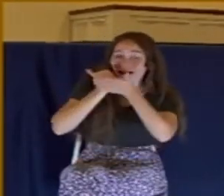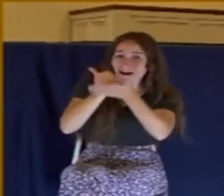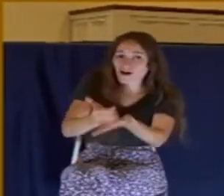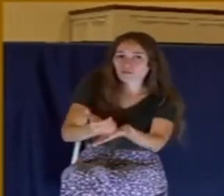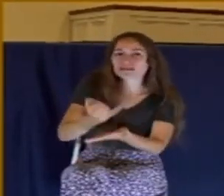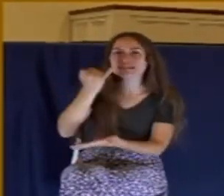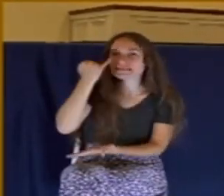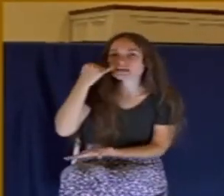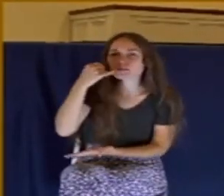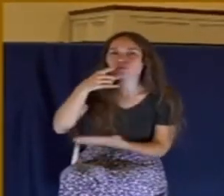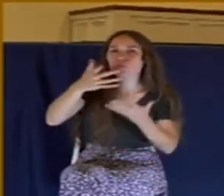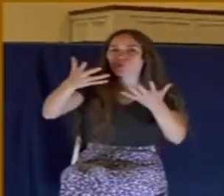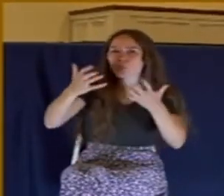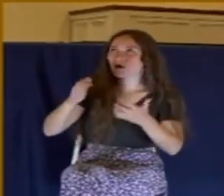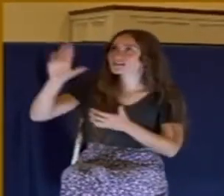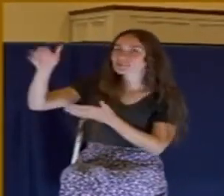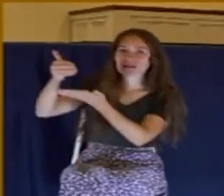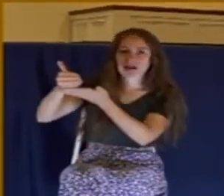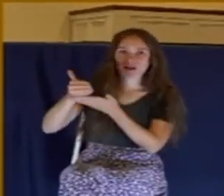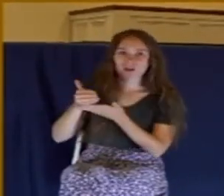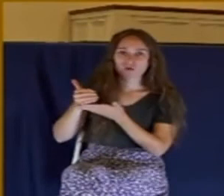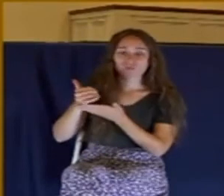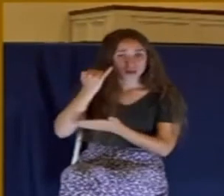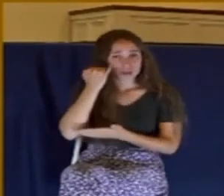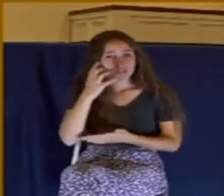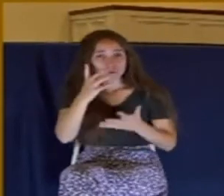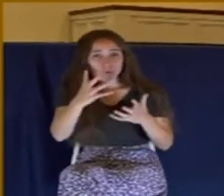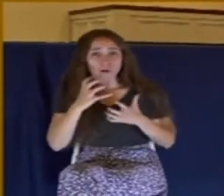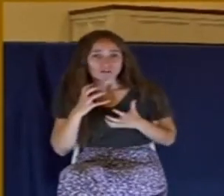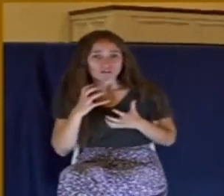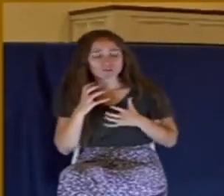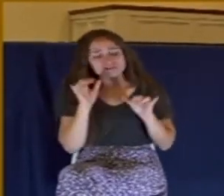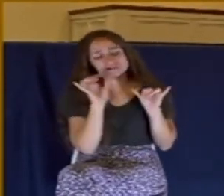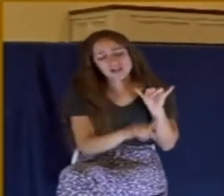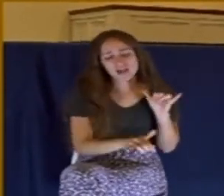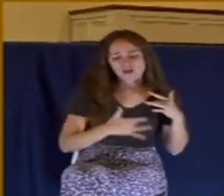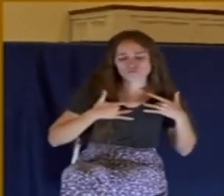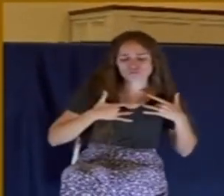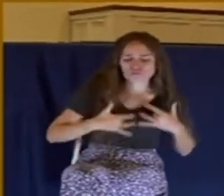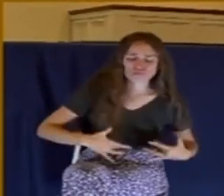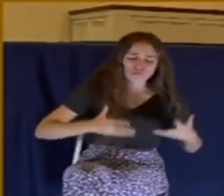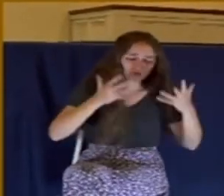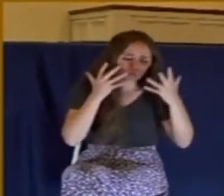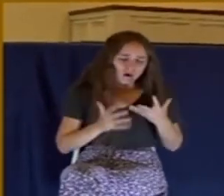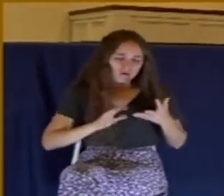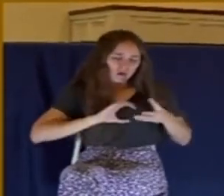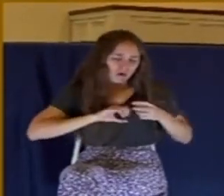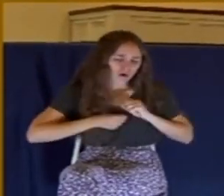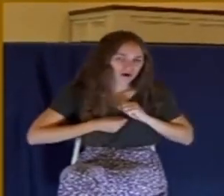indulge in the sorrow, and in the grief, you're not asking God for help. But if you ask him, he